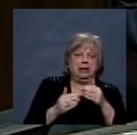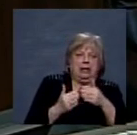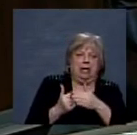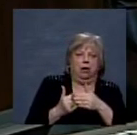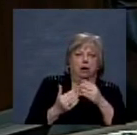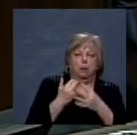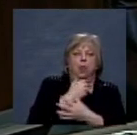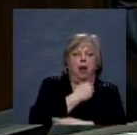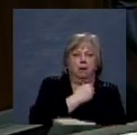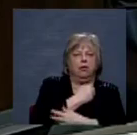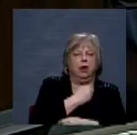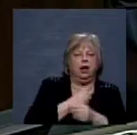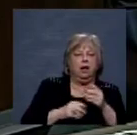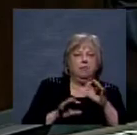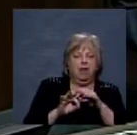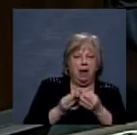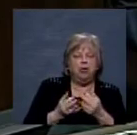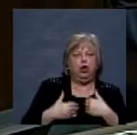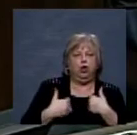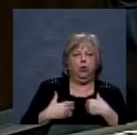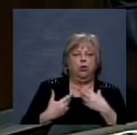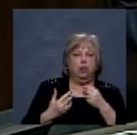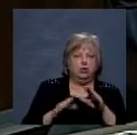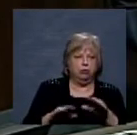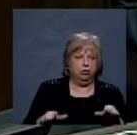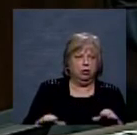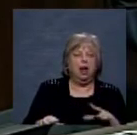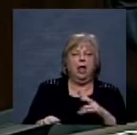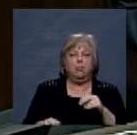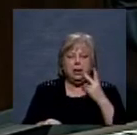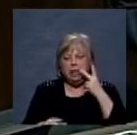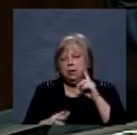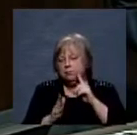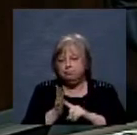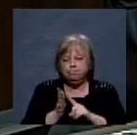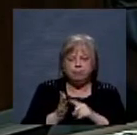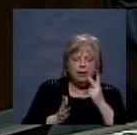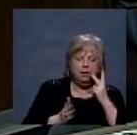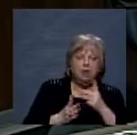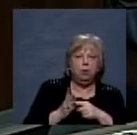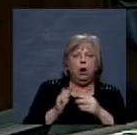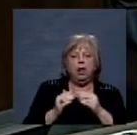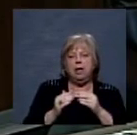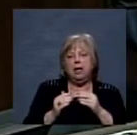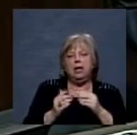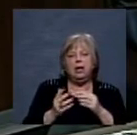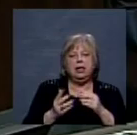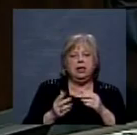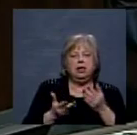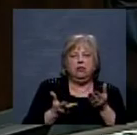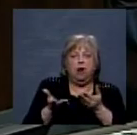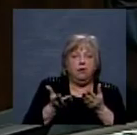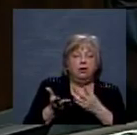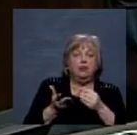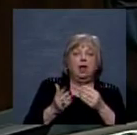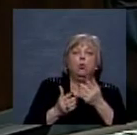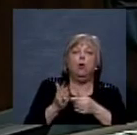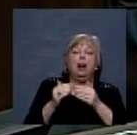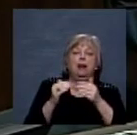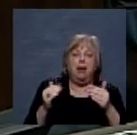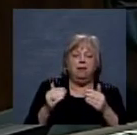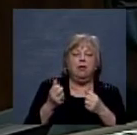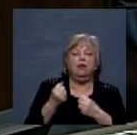the population out there and what warrants supports and services and what level of supports and services we need to have out there for the number of people who still